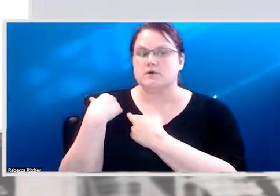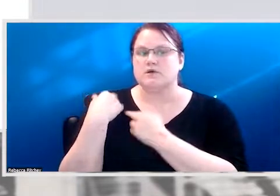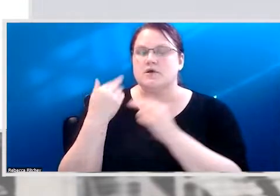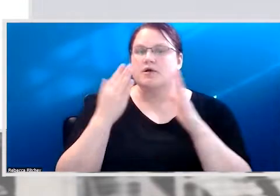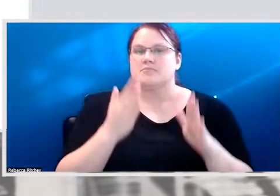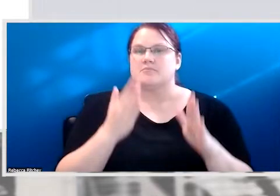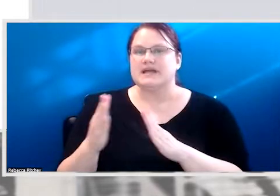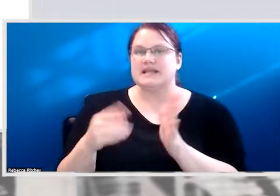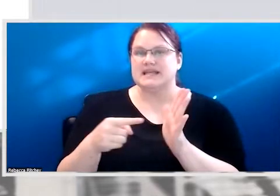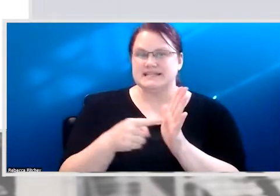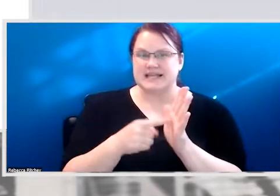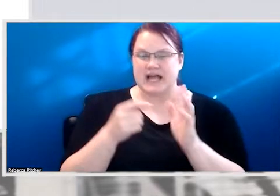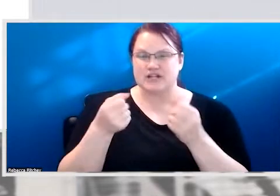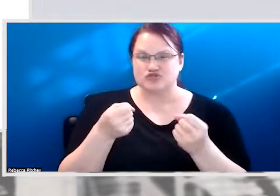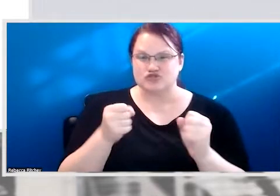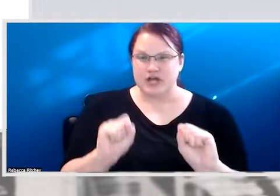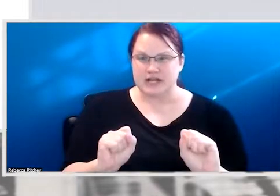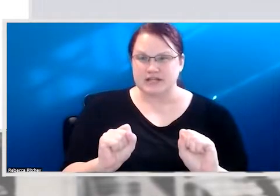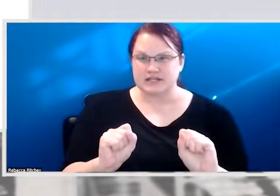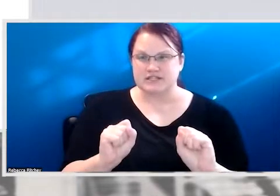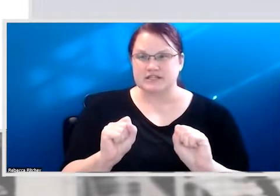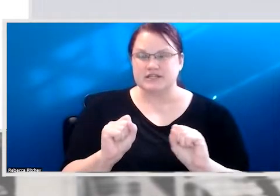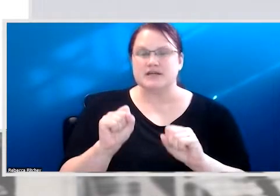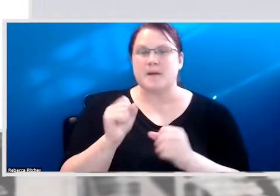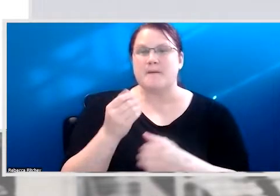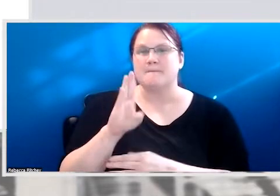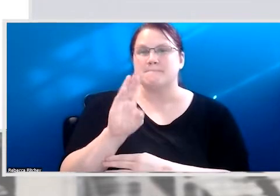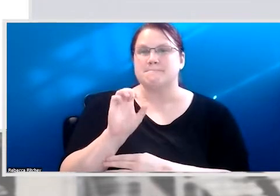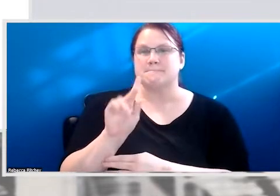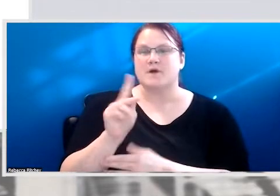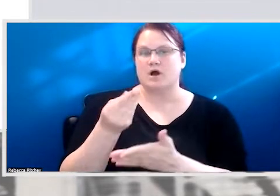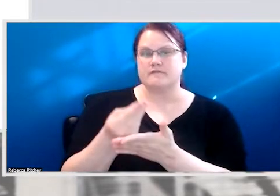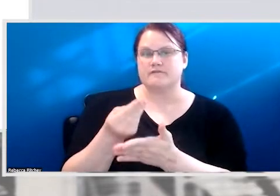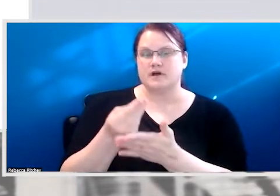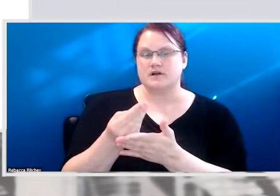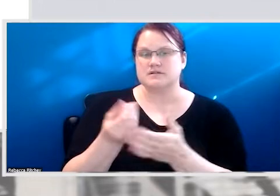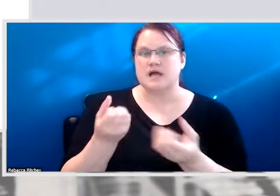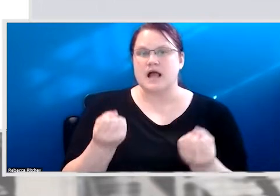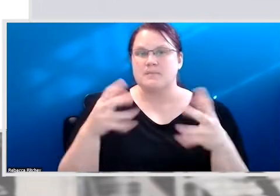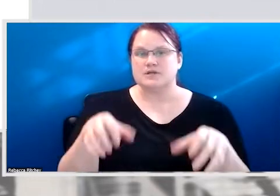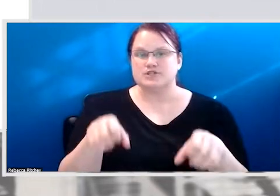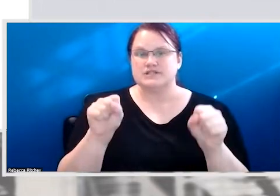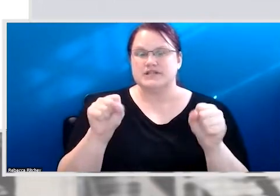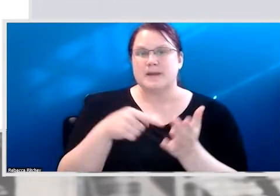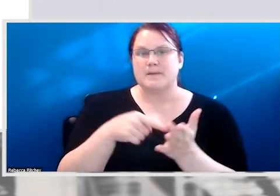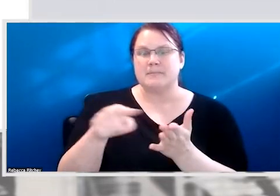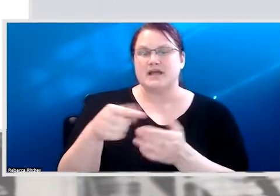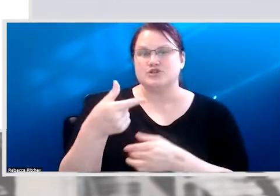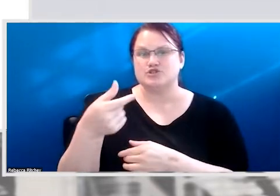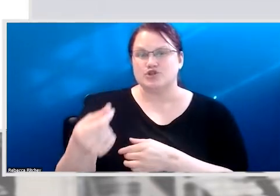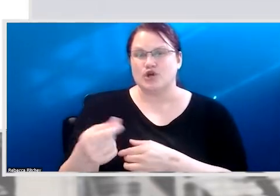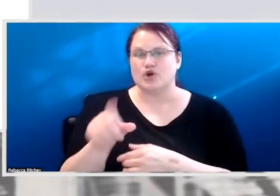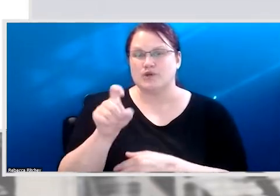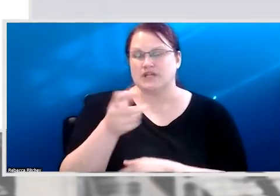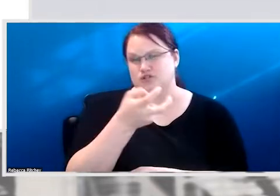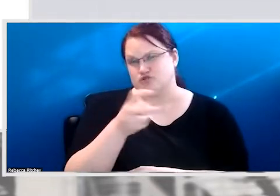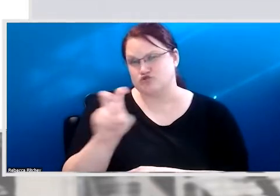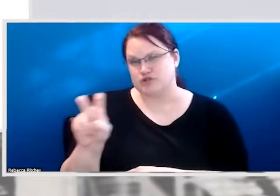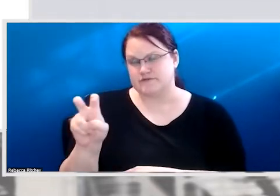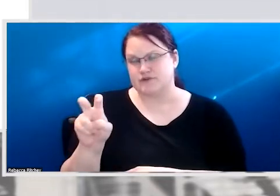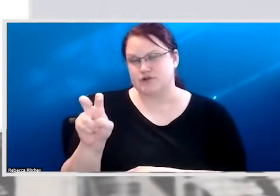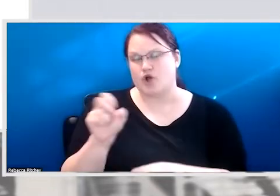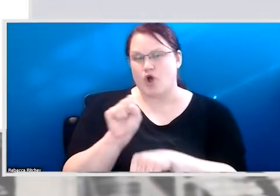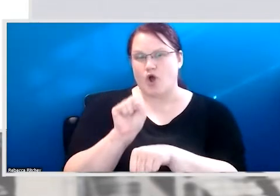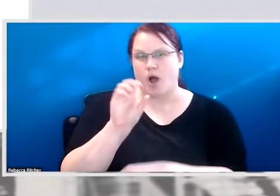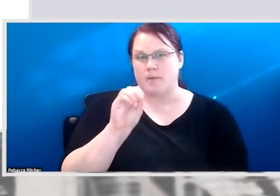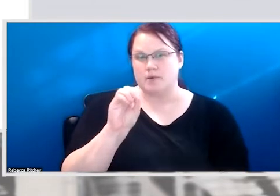debt strategy is going to be with taking out bond funds or knowing how much pay-go or pay-as-you-go funds we'll need to transfer from the operating budget in future